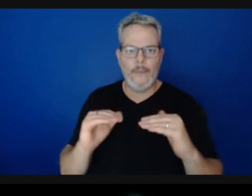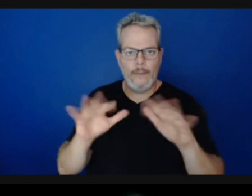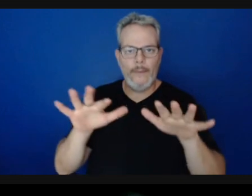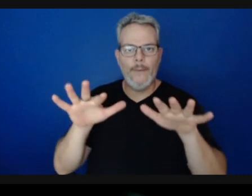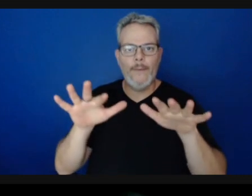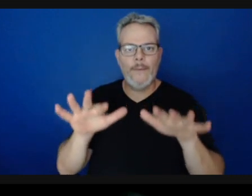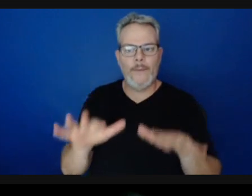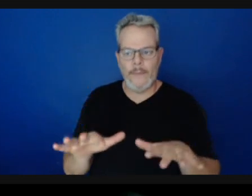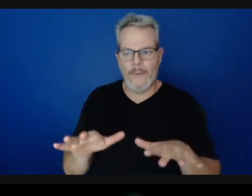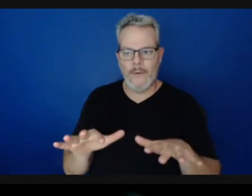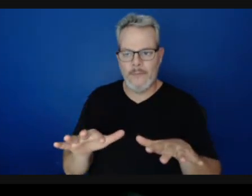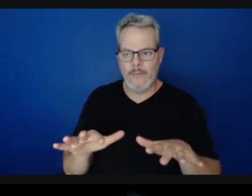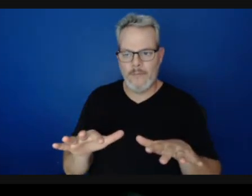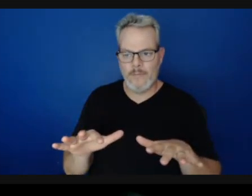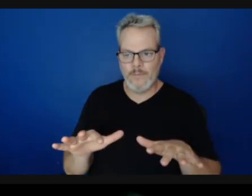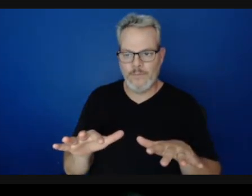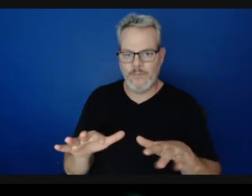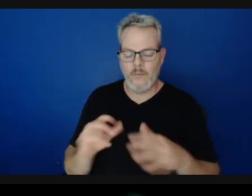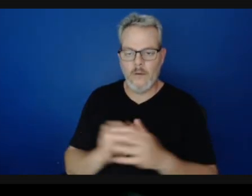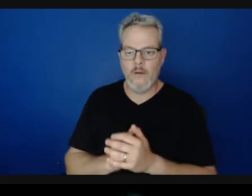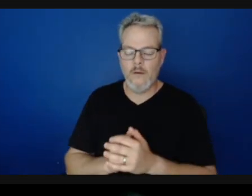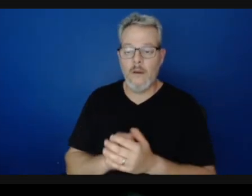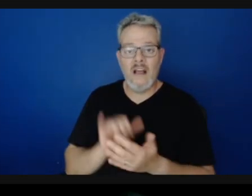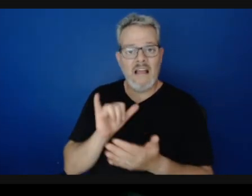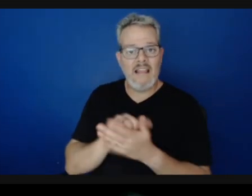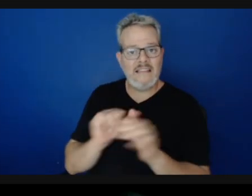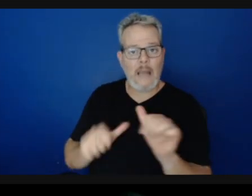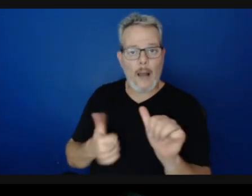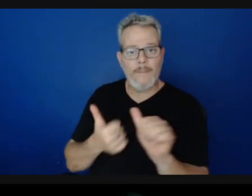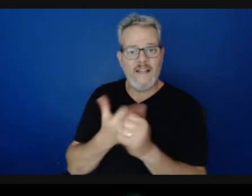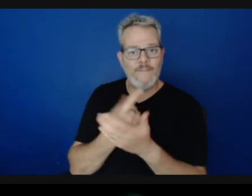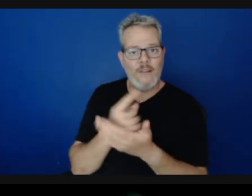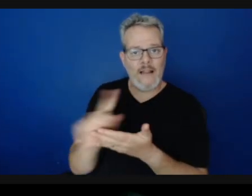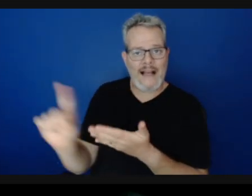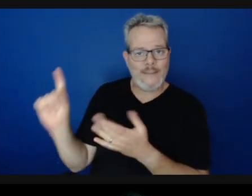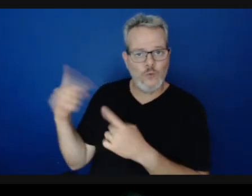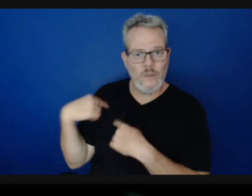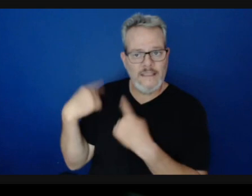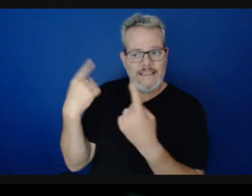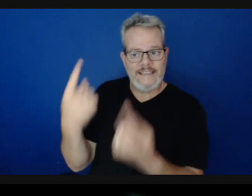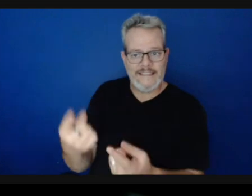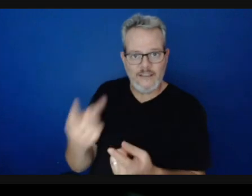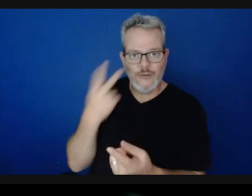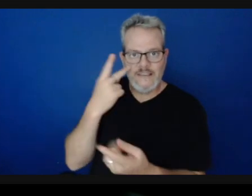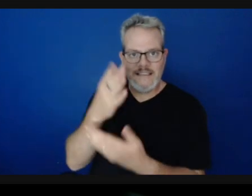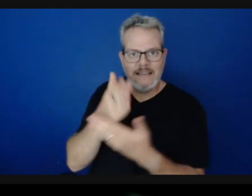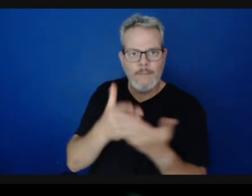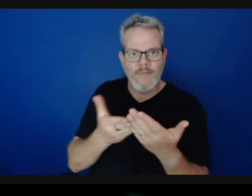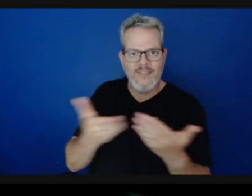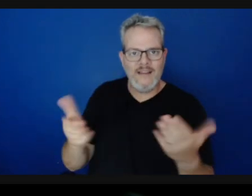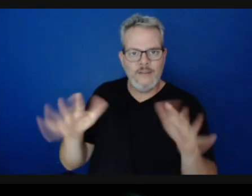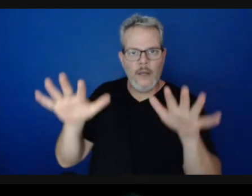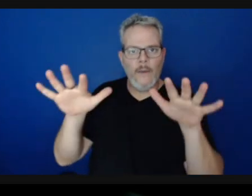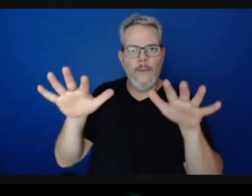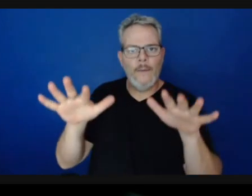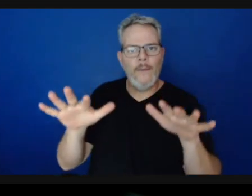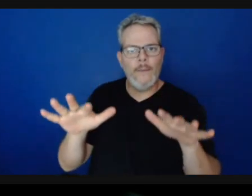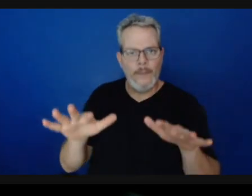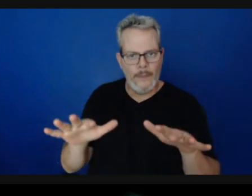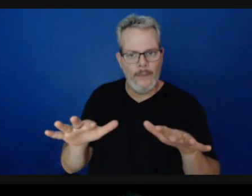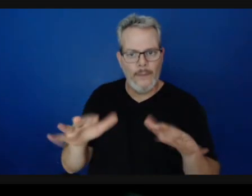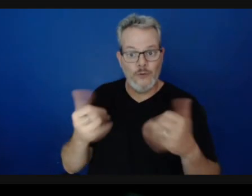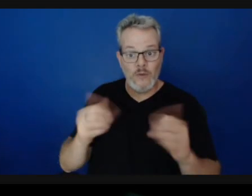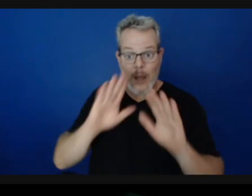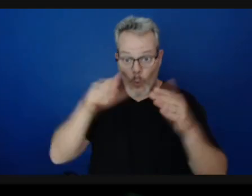following through on last week's update there. It seems like things are settling and focusing back at the summit. And we can look at our